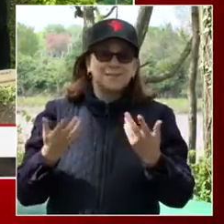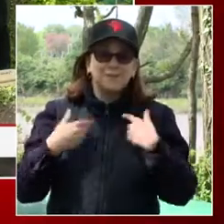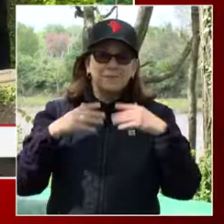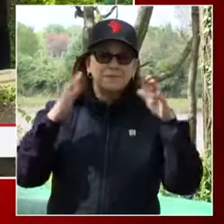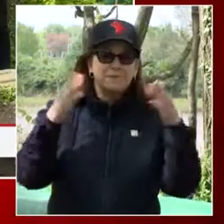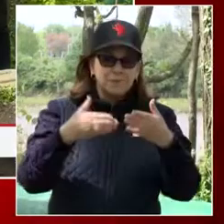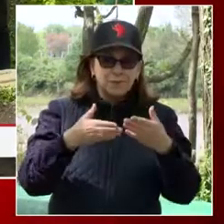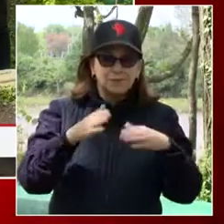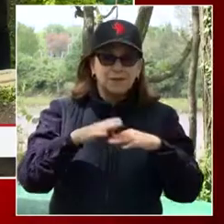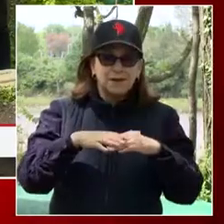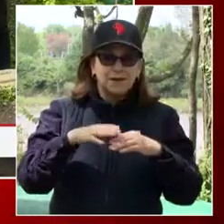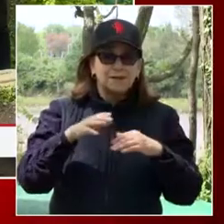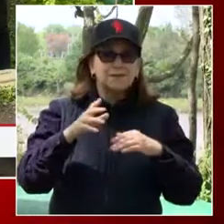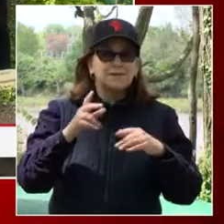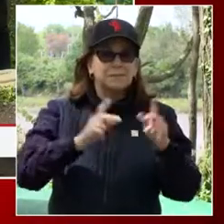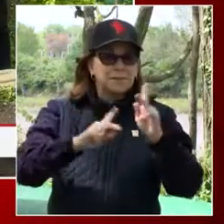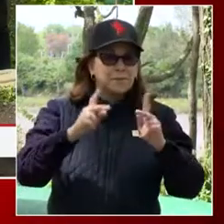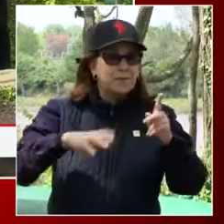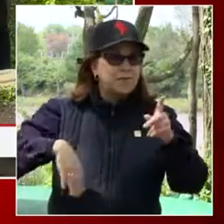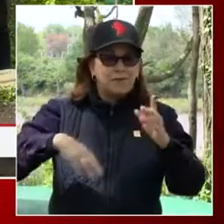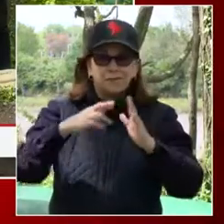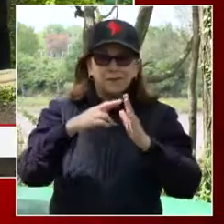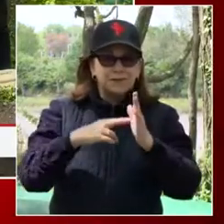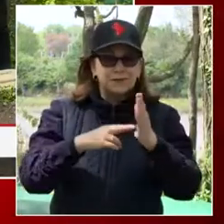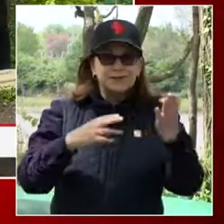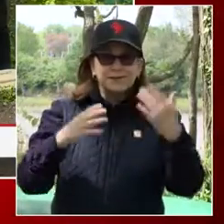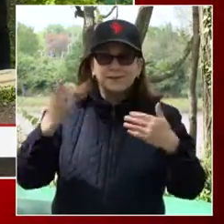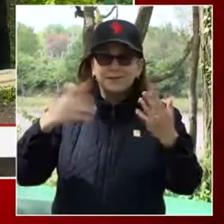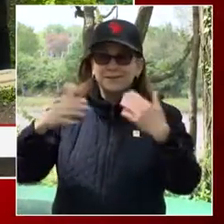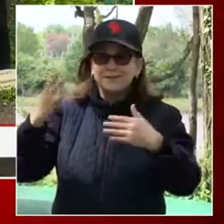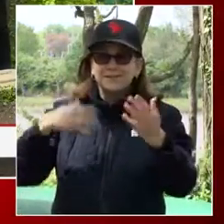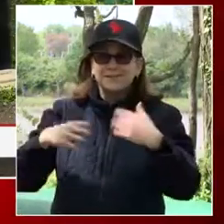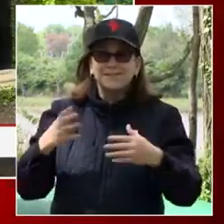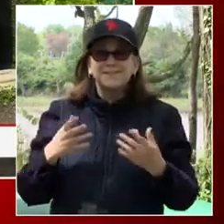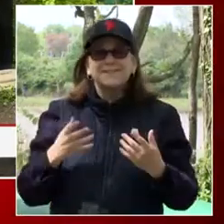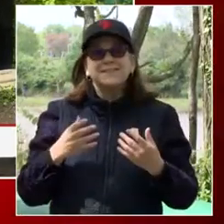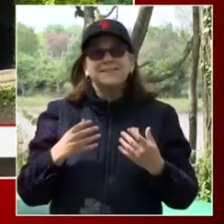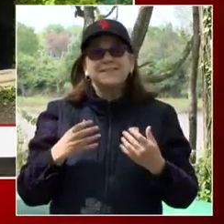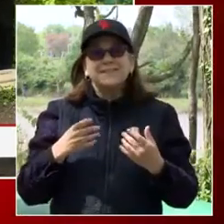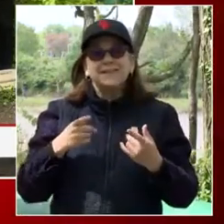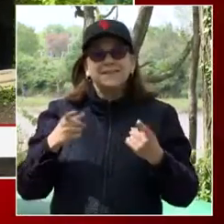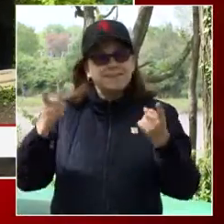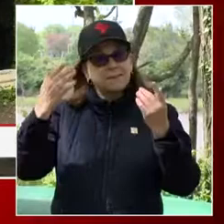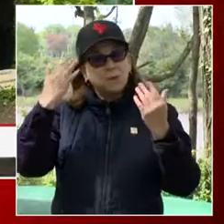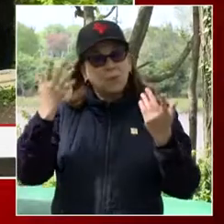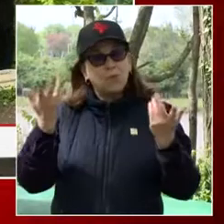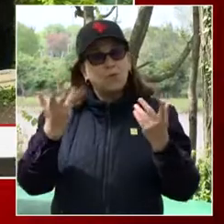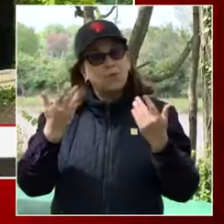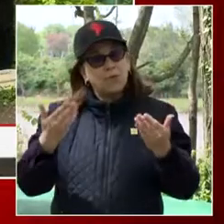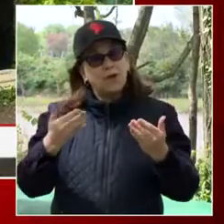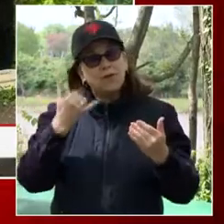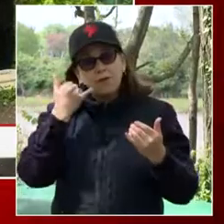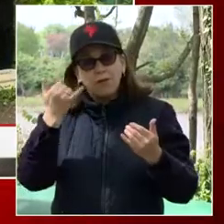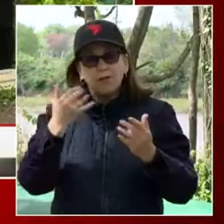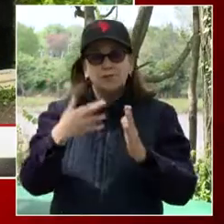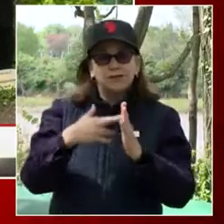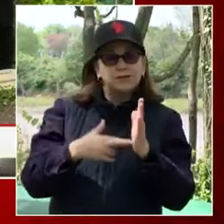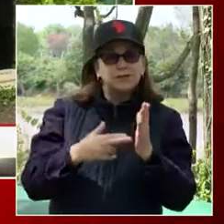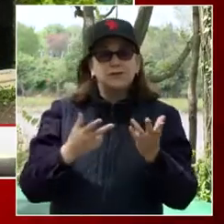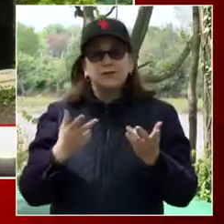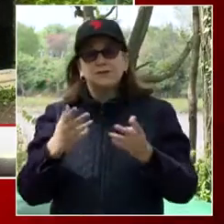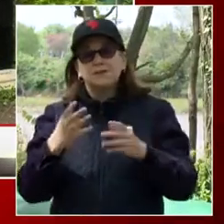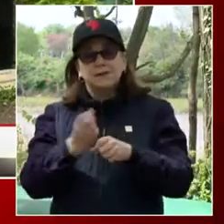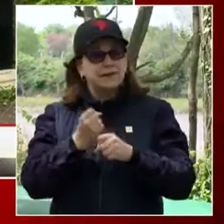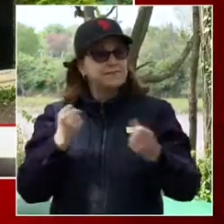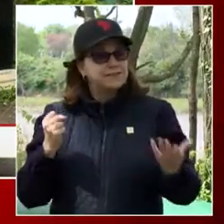who aren't registered in the portal and making sure that they know about every opportunity to